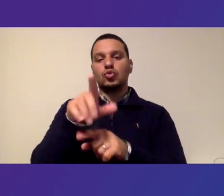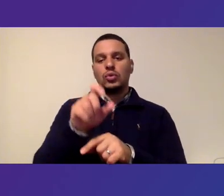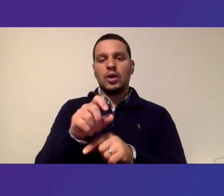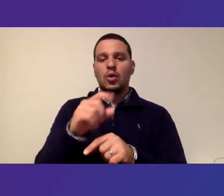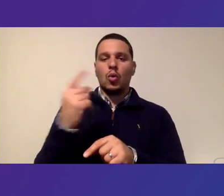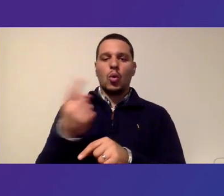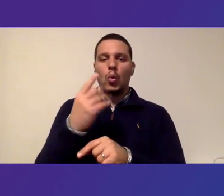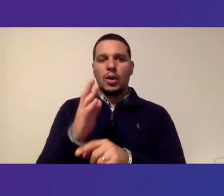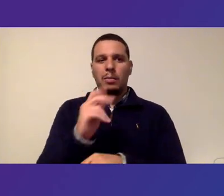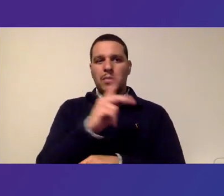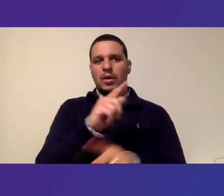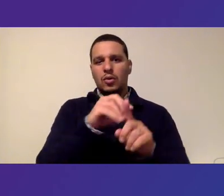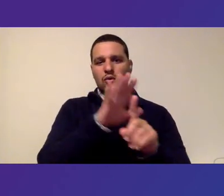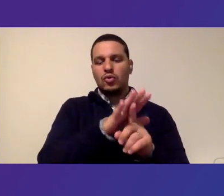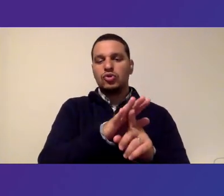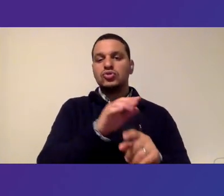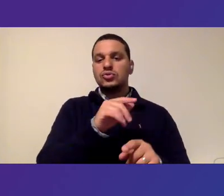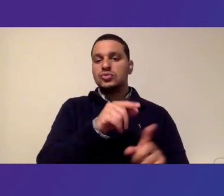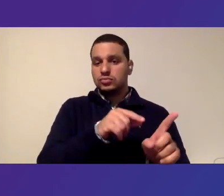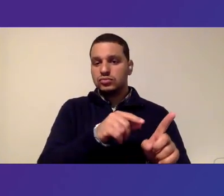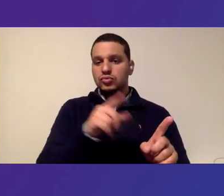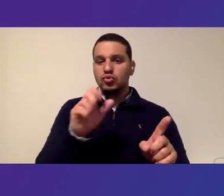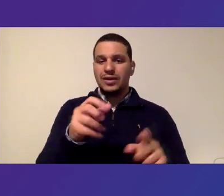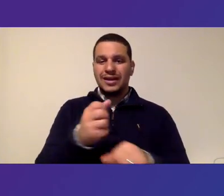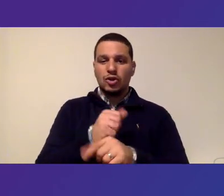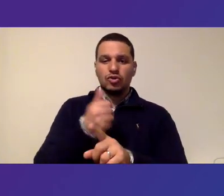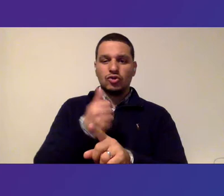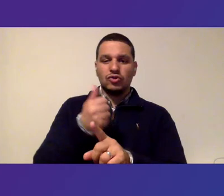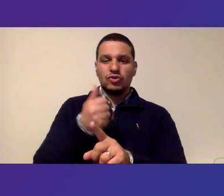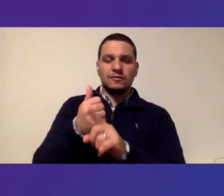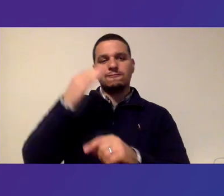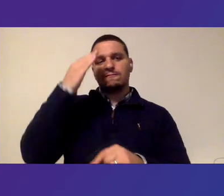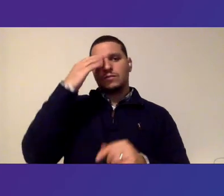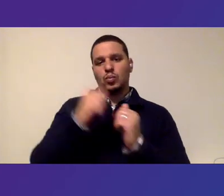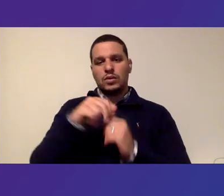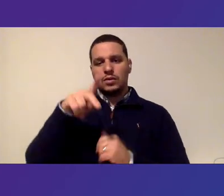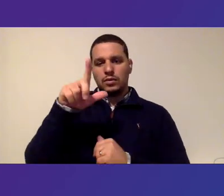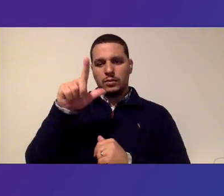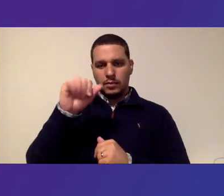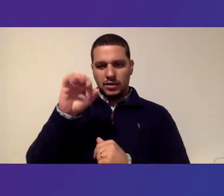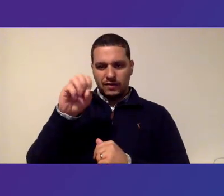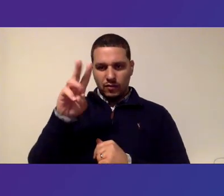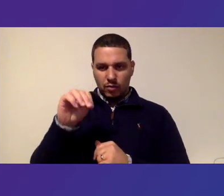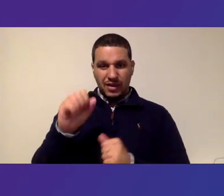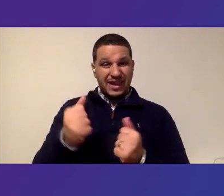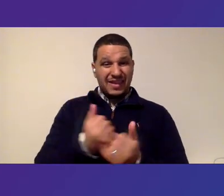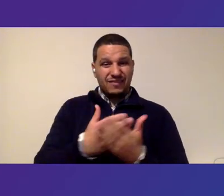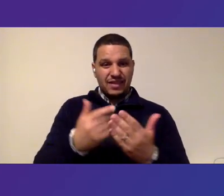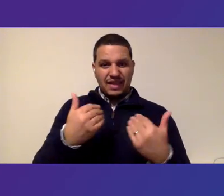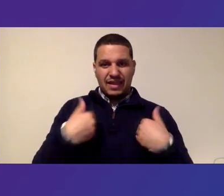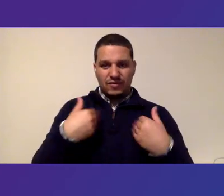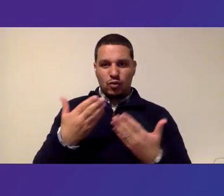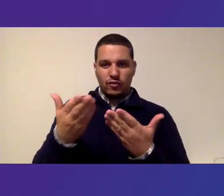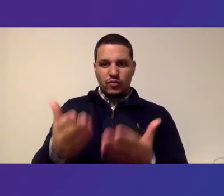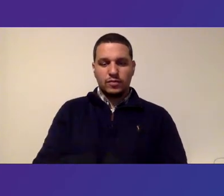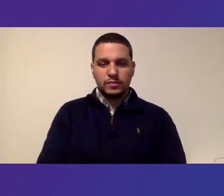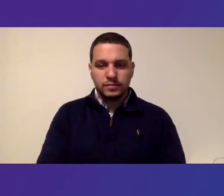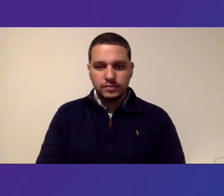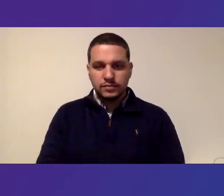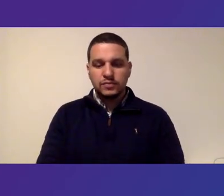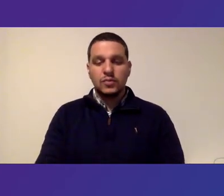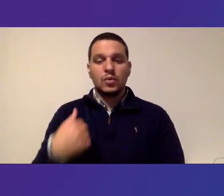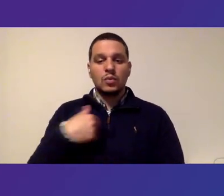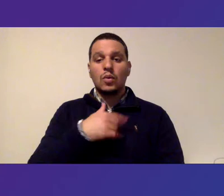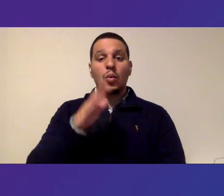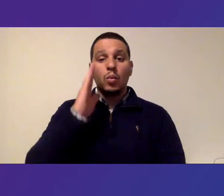return to be able to get yourself acquainted with the platform and all of the things that it has to offer. We will